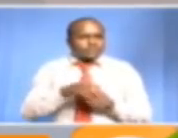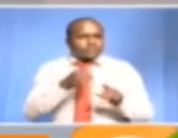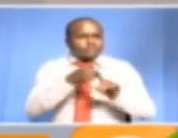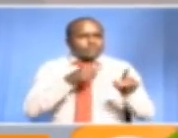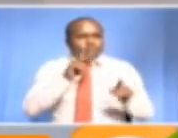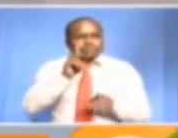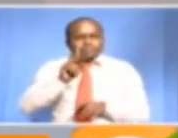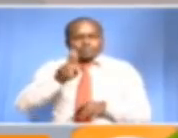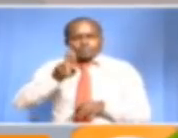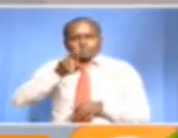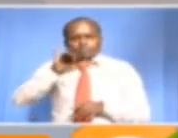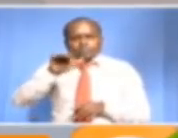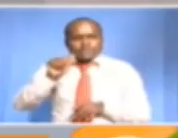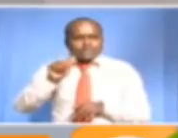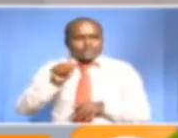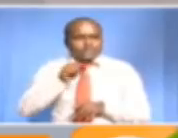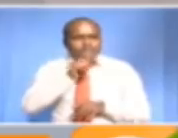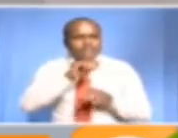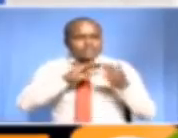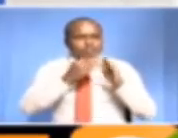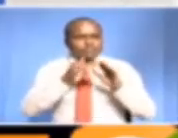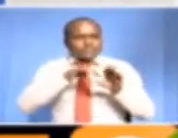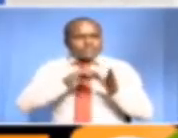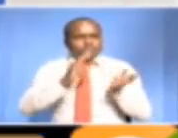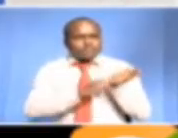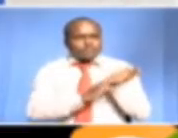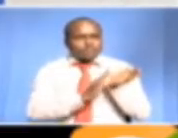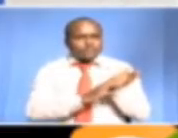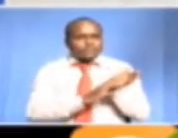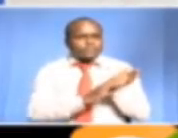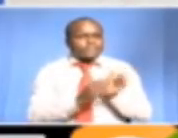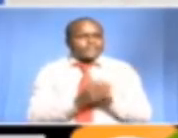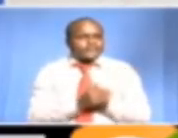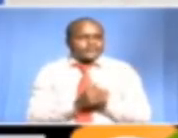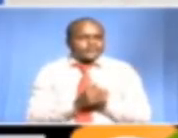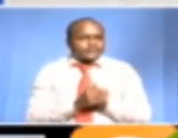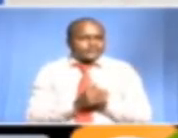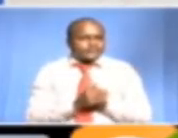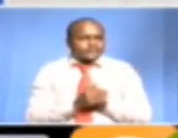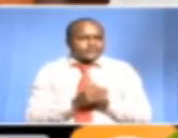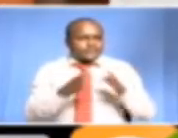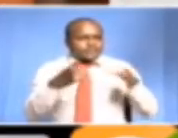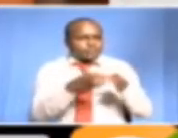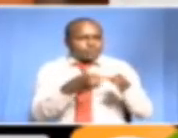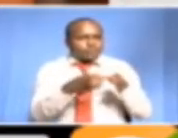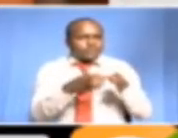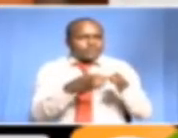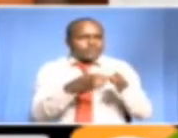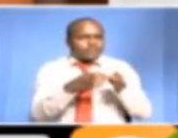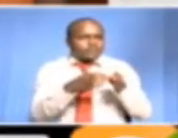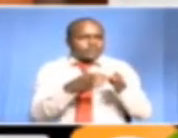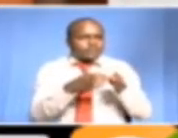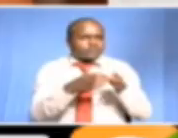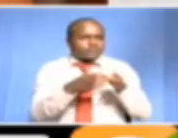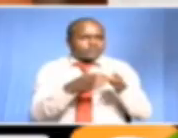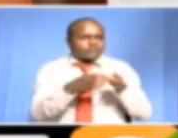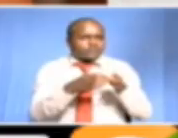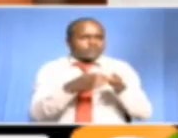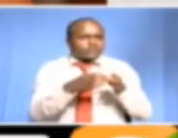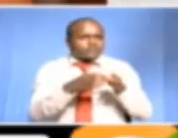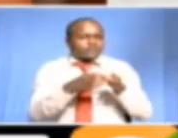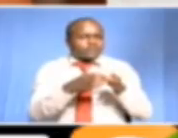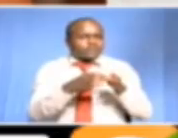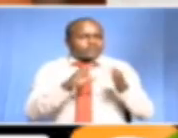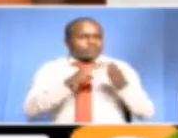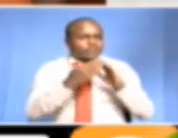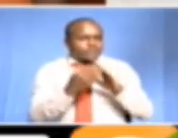Kuria, and Kuria is a community in Migori. Yeah. And just a minority community there, some little percentage that we